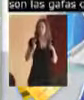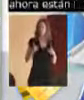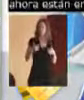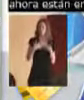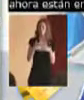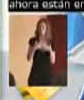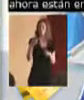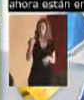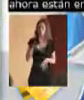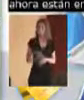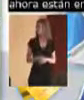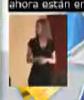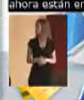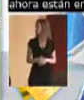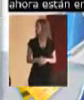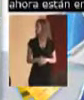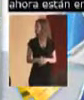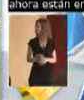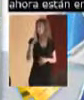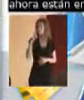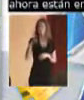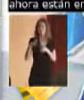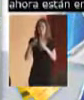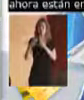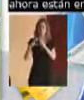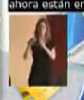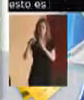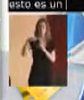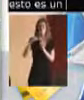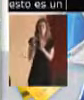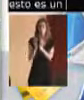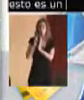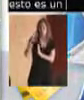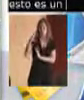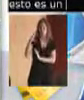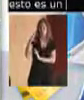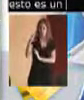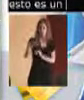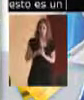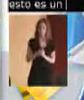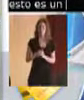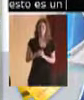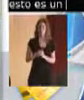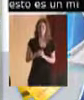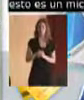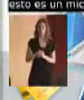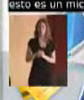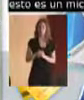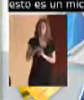are the glasses. I have them here. And this is a micro PC, so that we